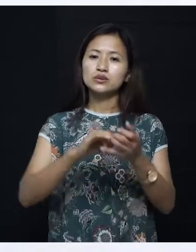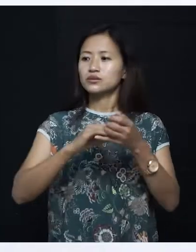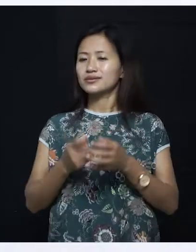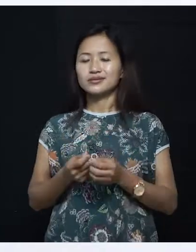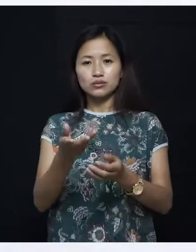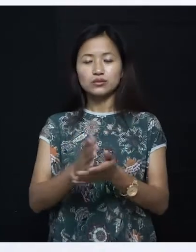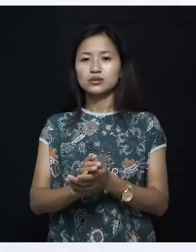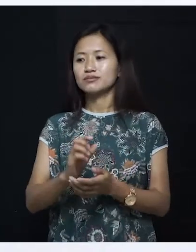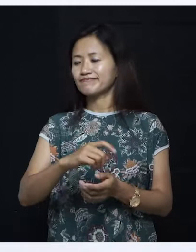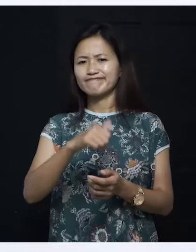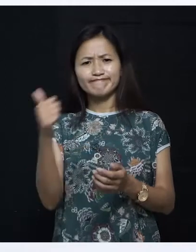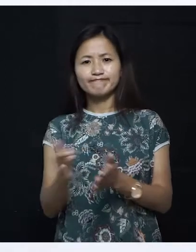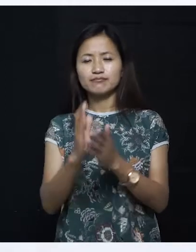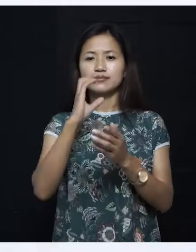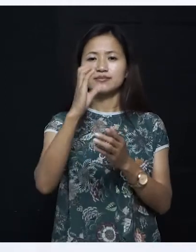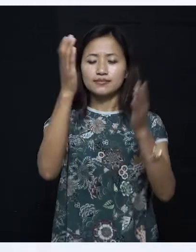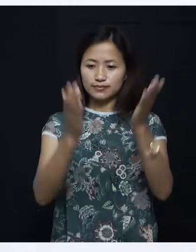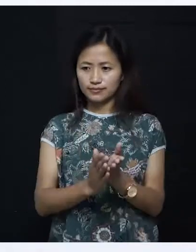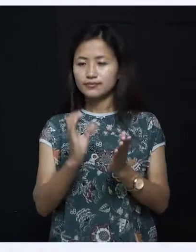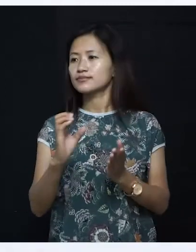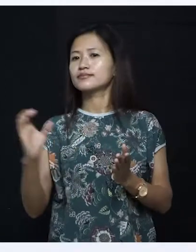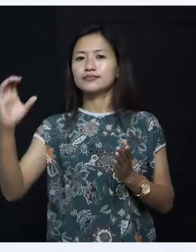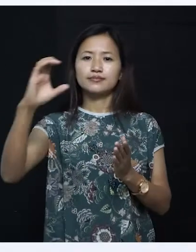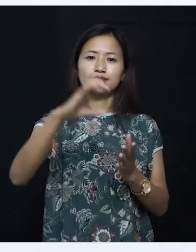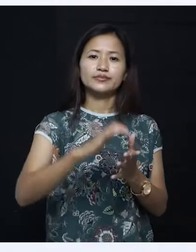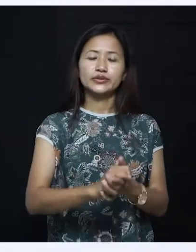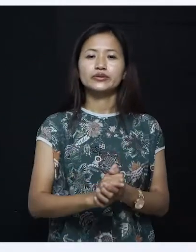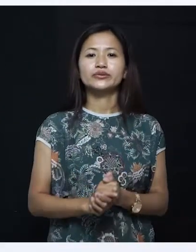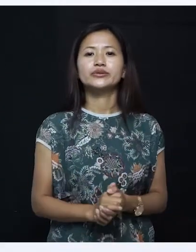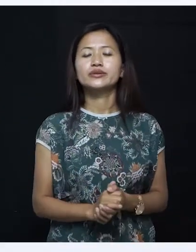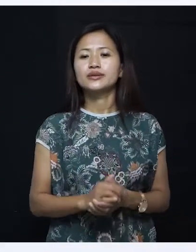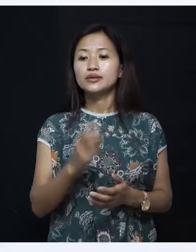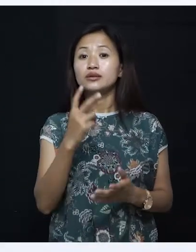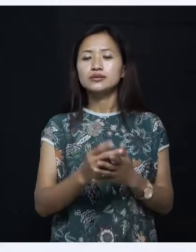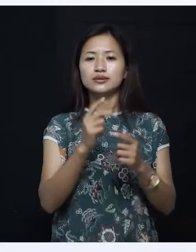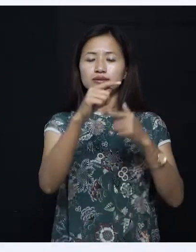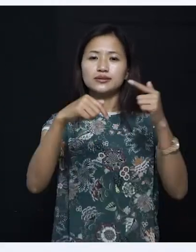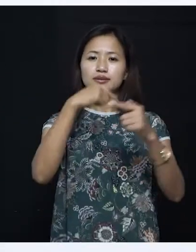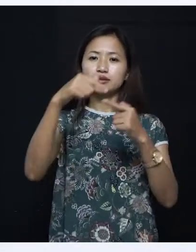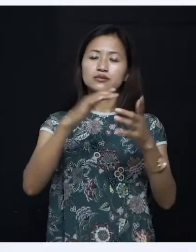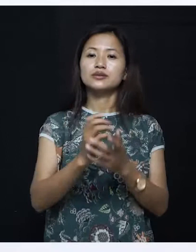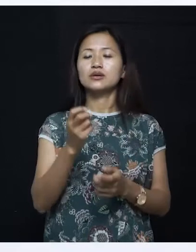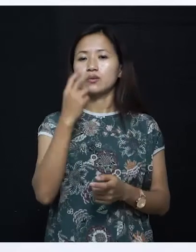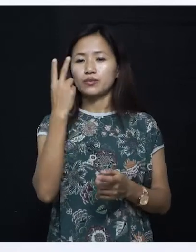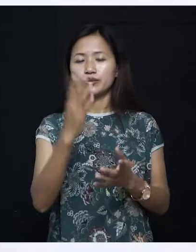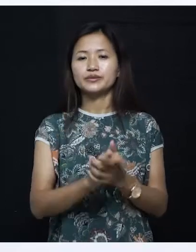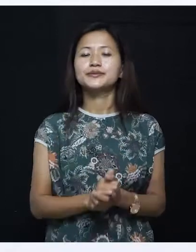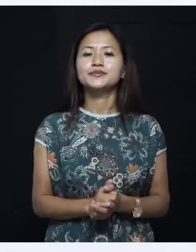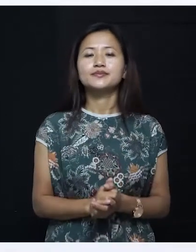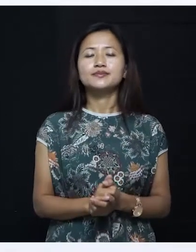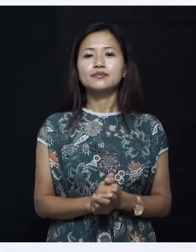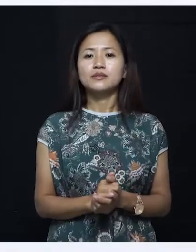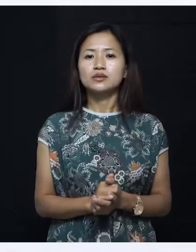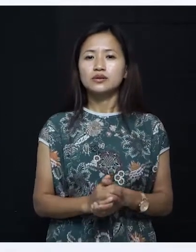country. So those are called, this is how industries operated. That is the branded goods industries, okay?